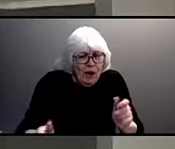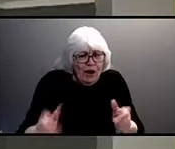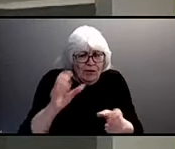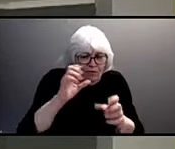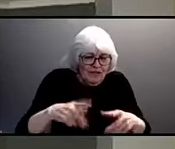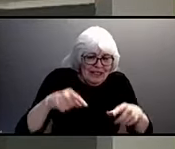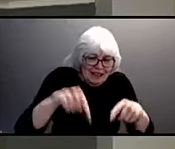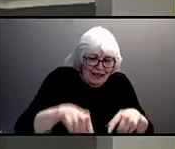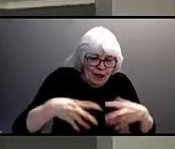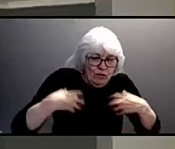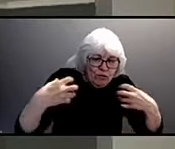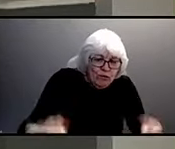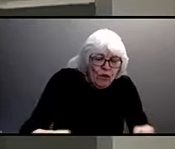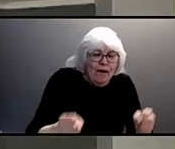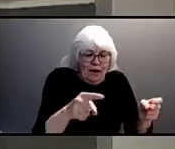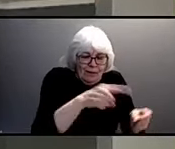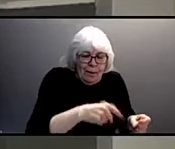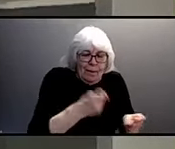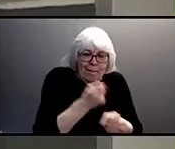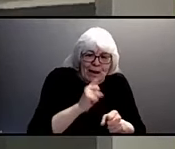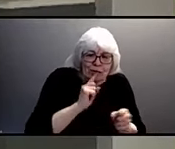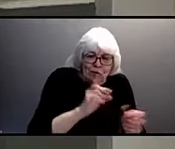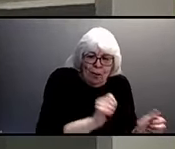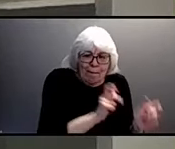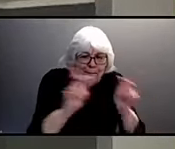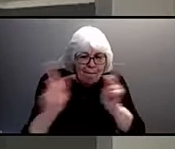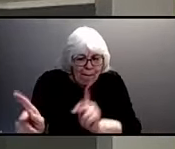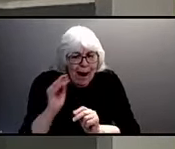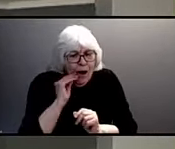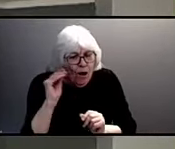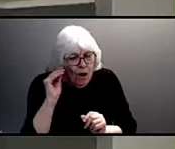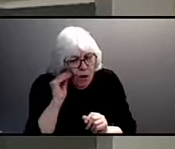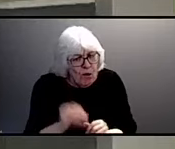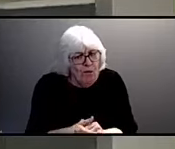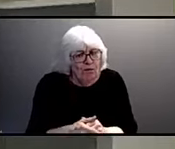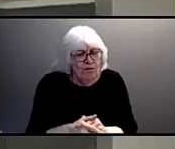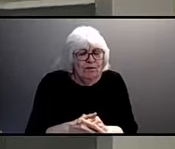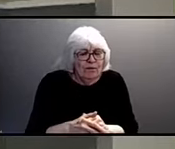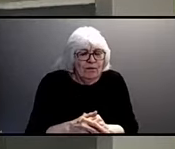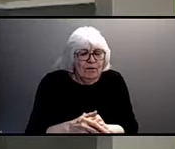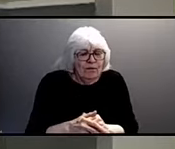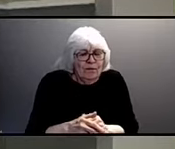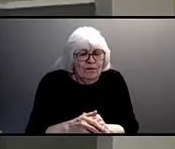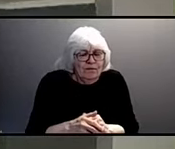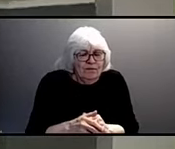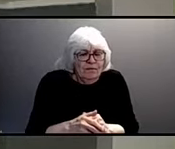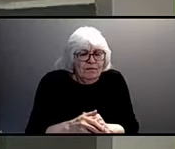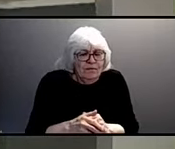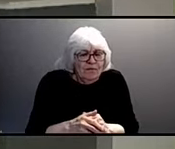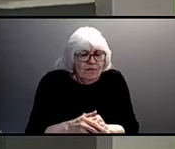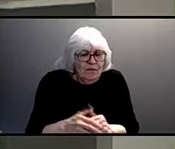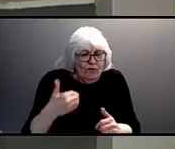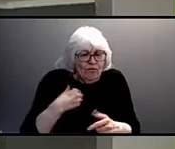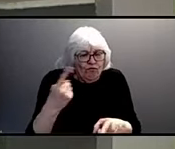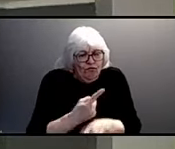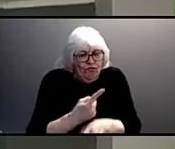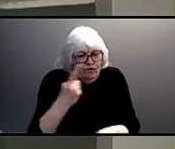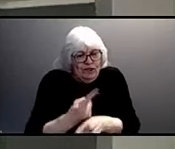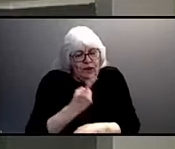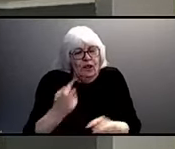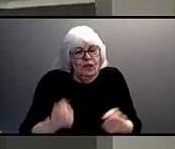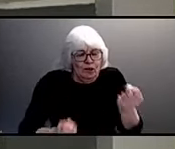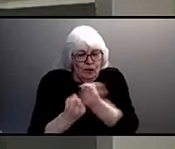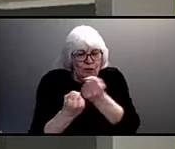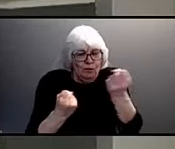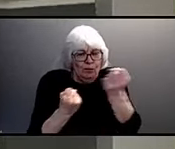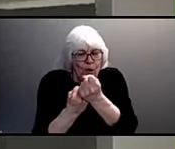when we do get back into these devastated neighborhoods, that you have the support that you need. And if you do need